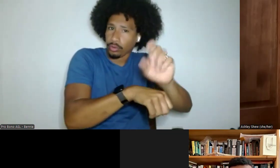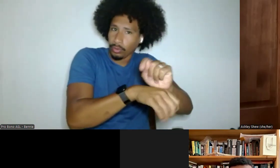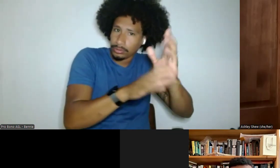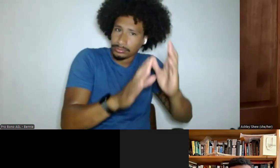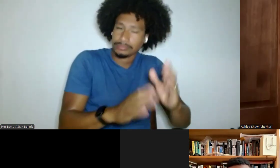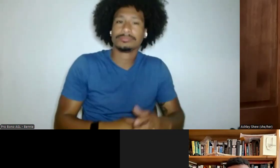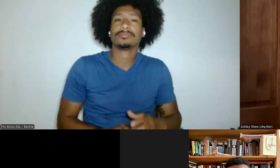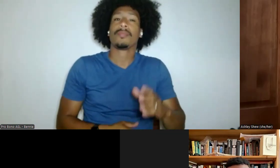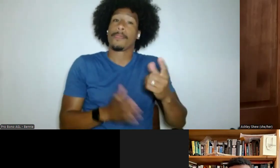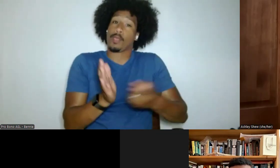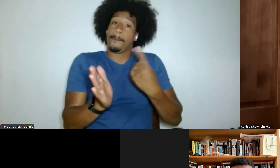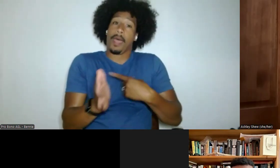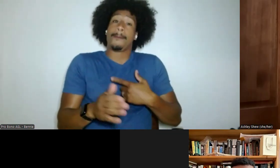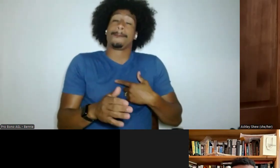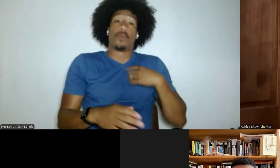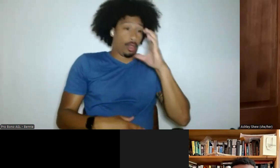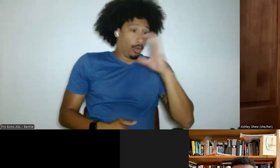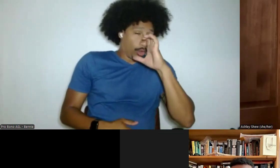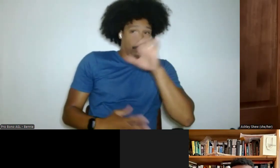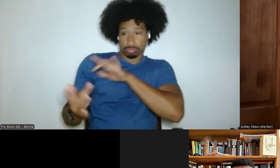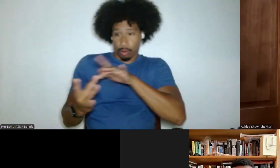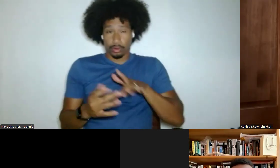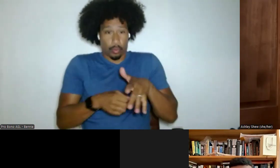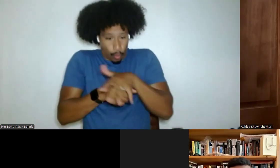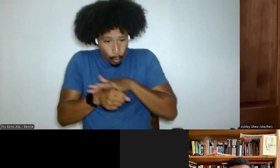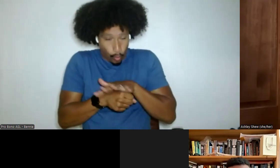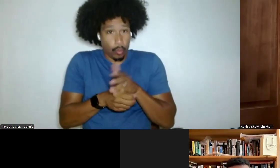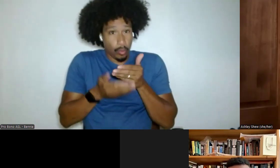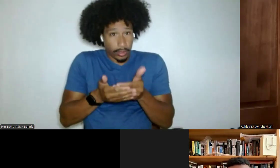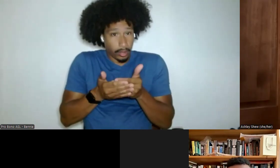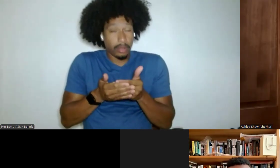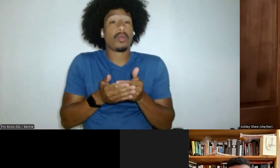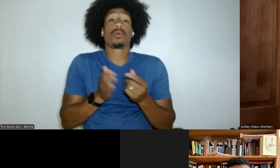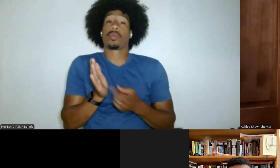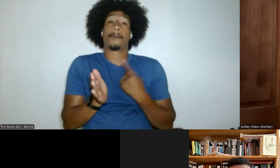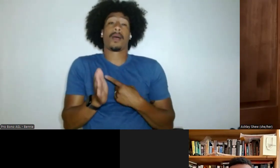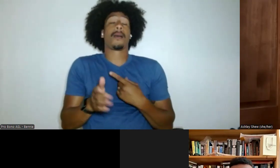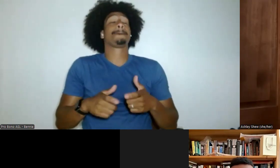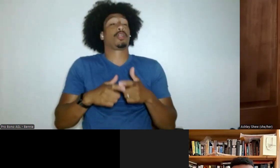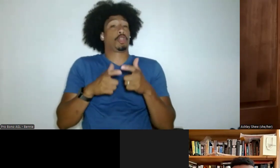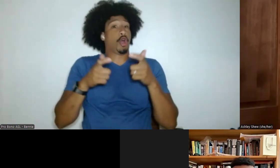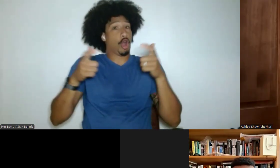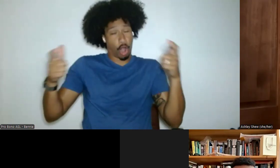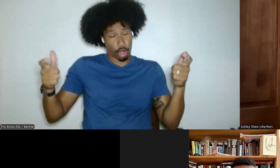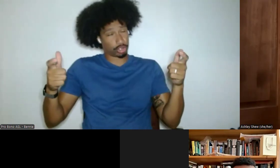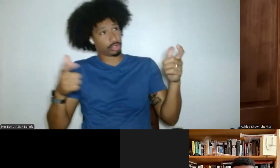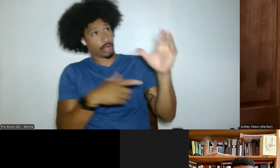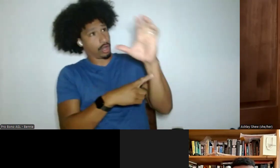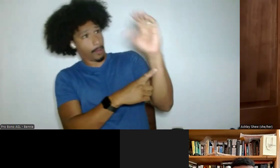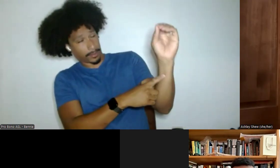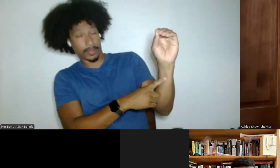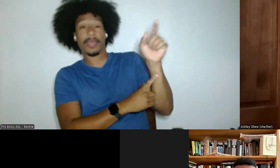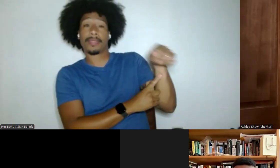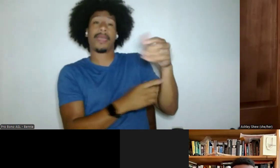focused, and sometimes that looks like a very large uh, group, corporation, that has tools that